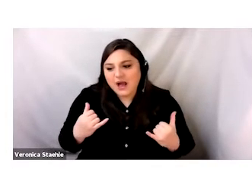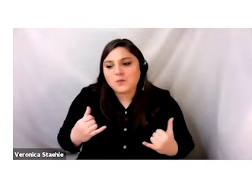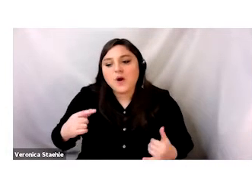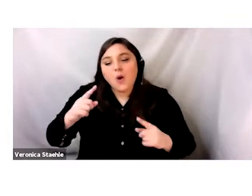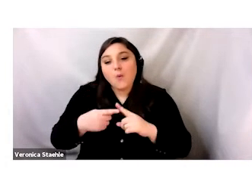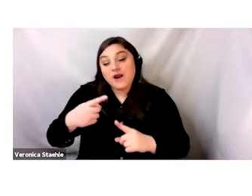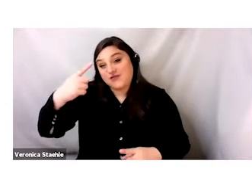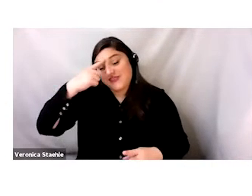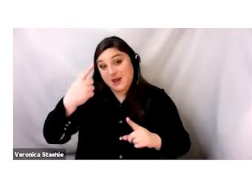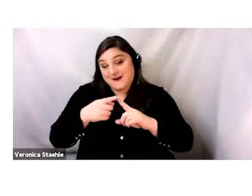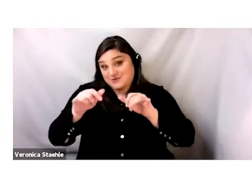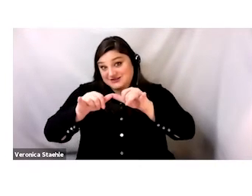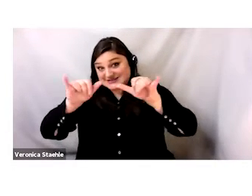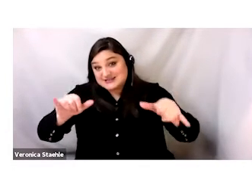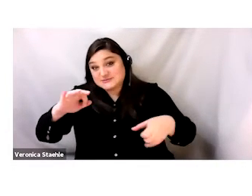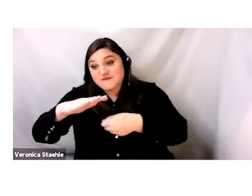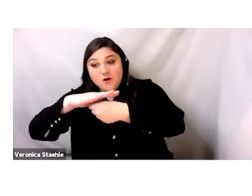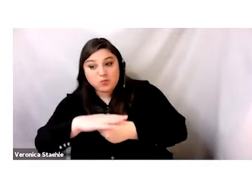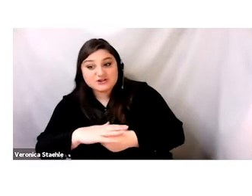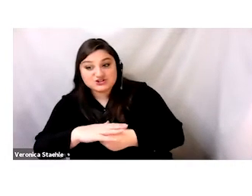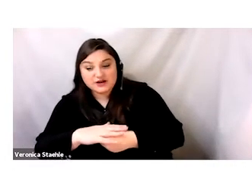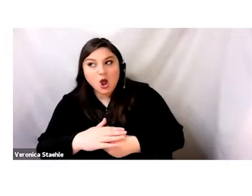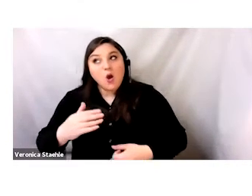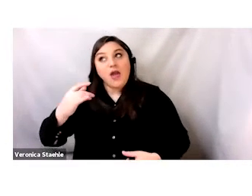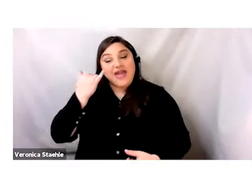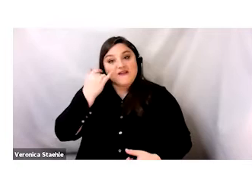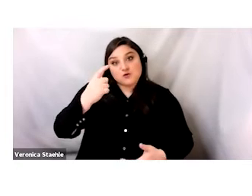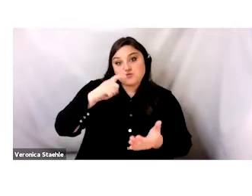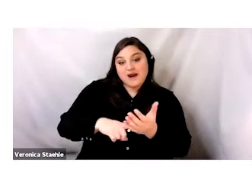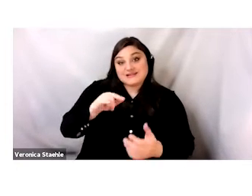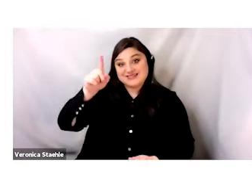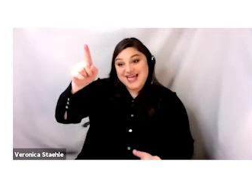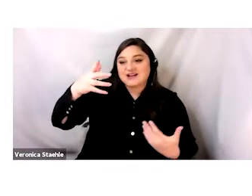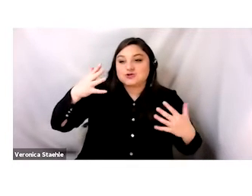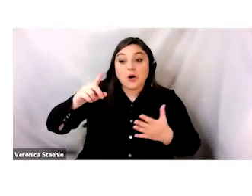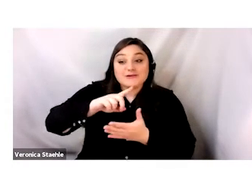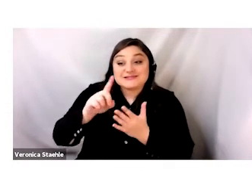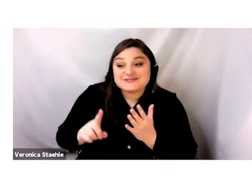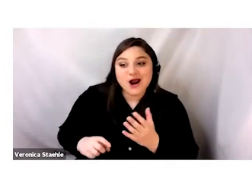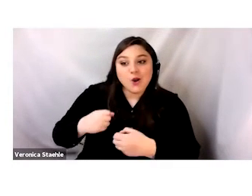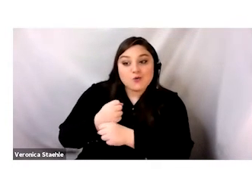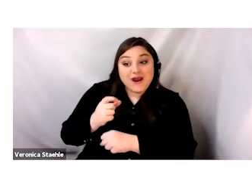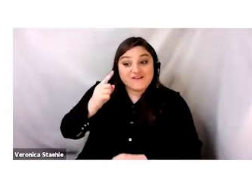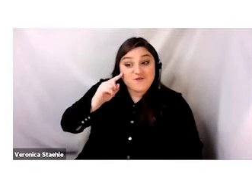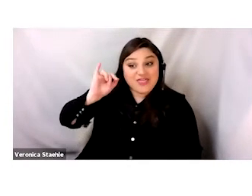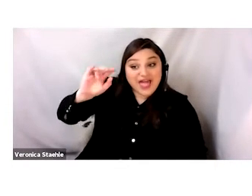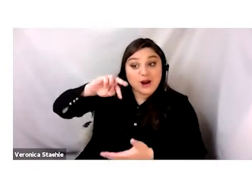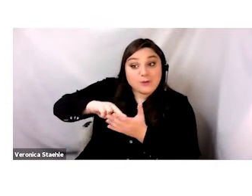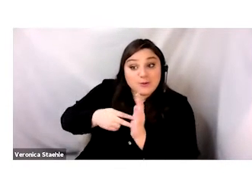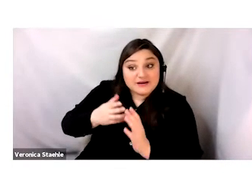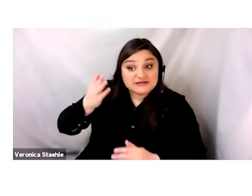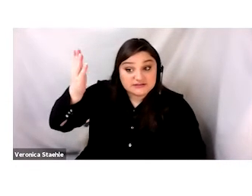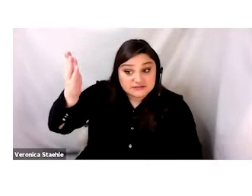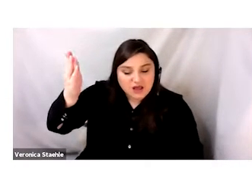by design, if systems of oppression, inequalities, and inequities are by design, that means they can also be